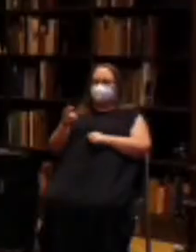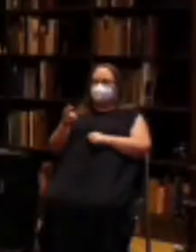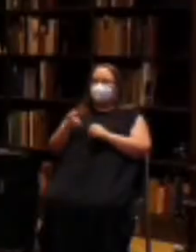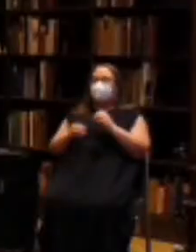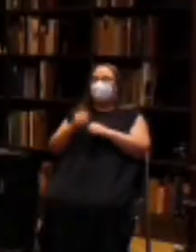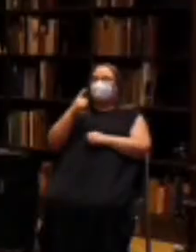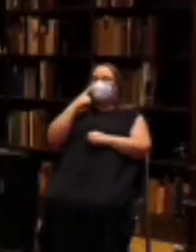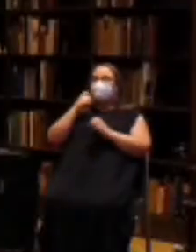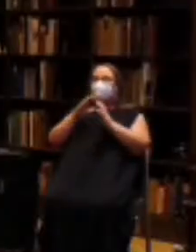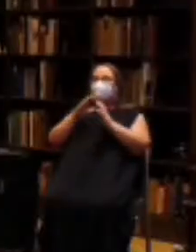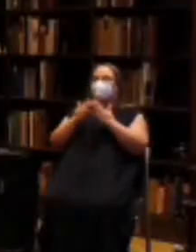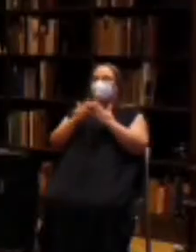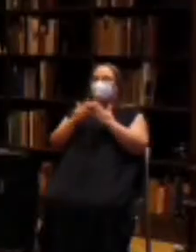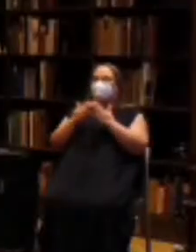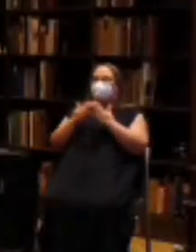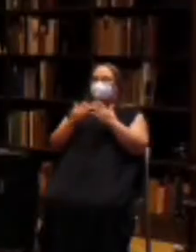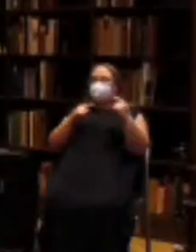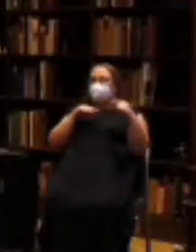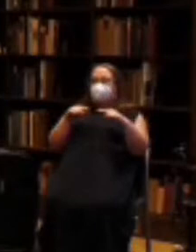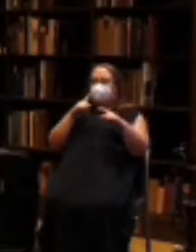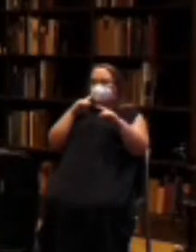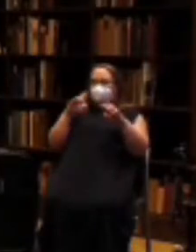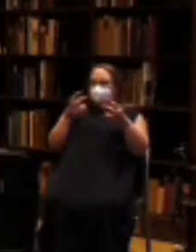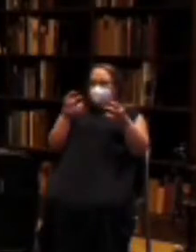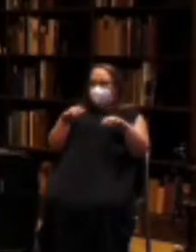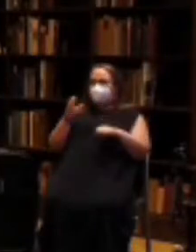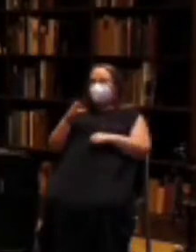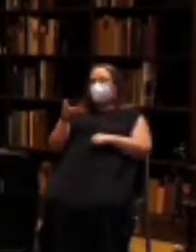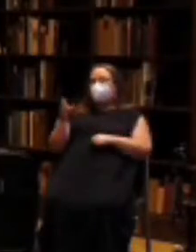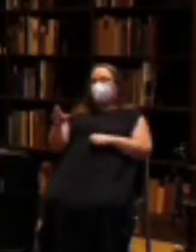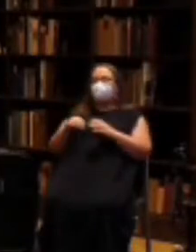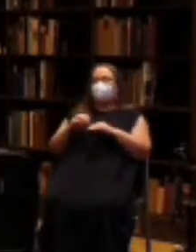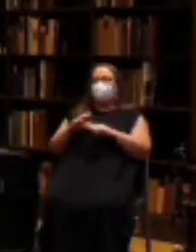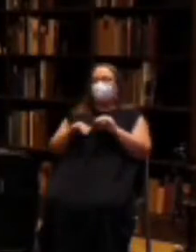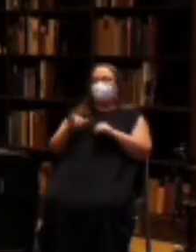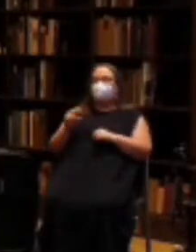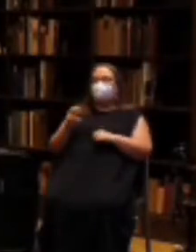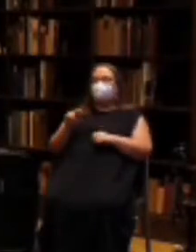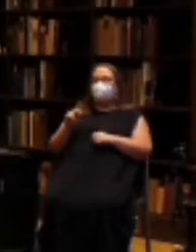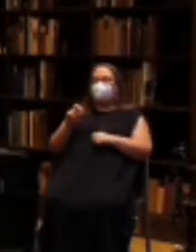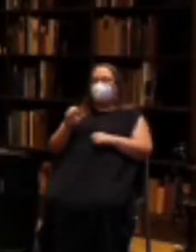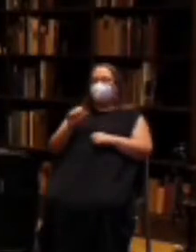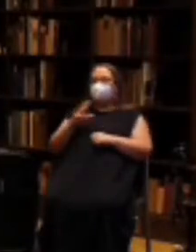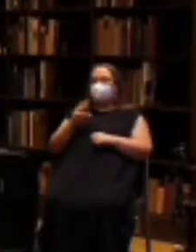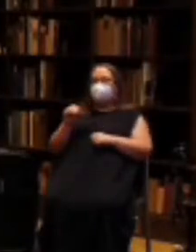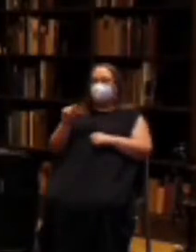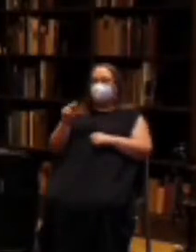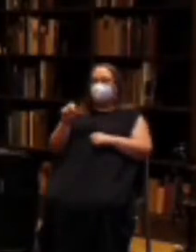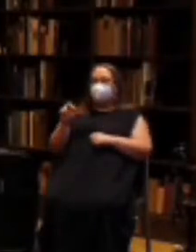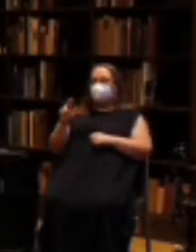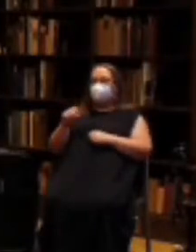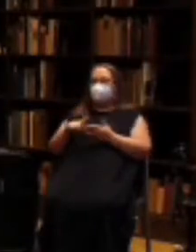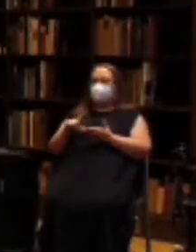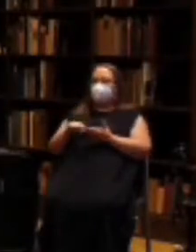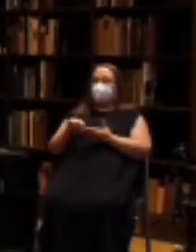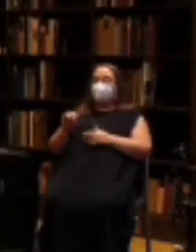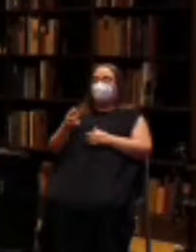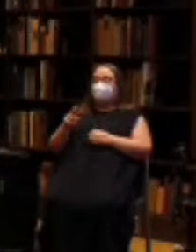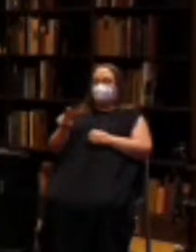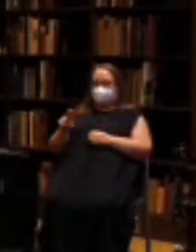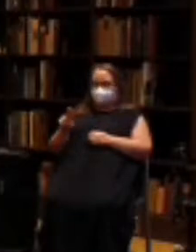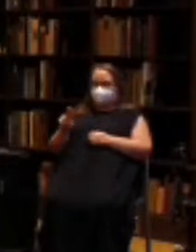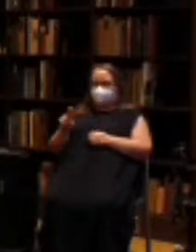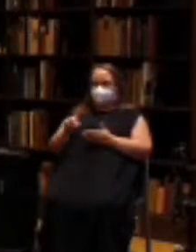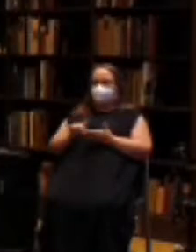Her most recent book, Come and Be Shocked, Baltimore Beyond John Waters and the Wire, which was published by Johns